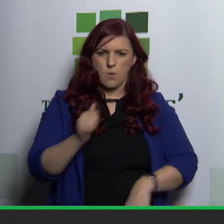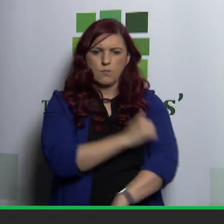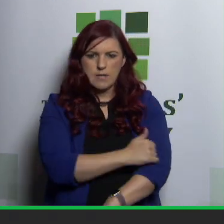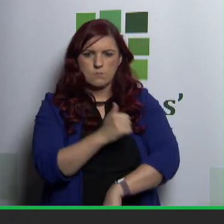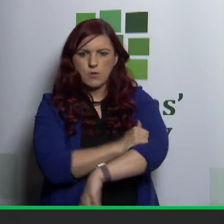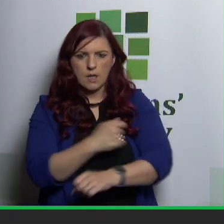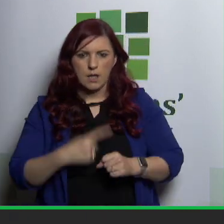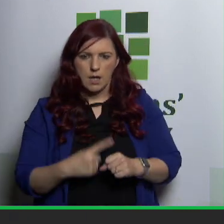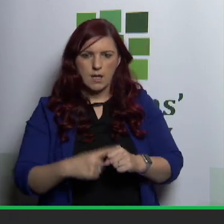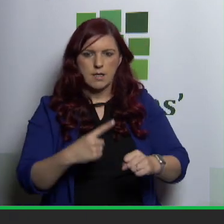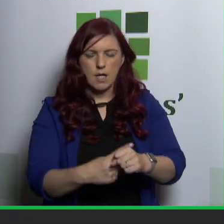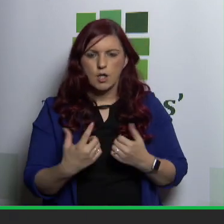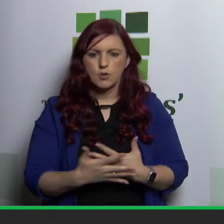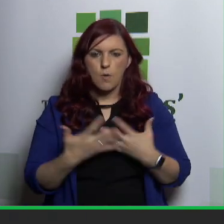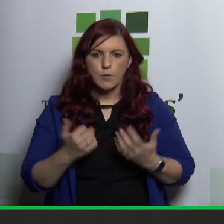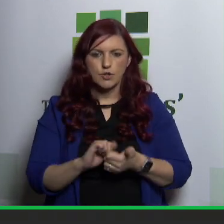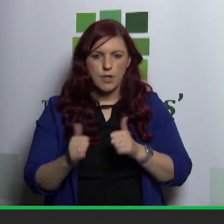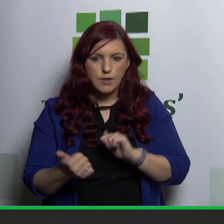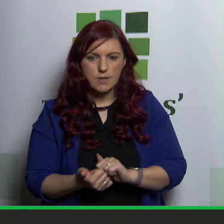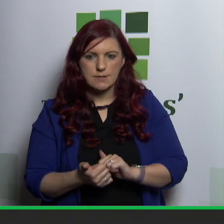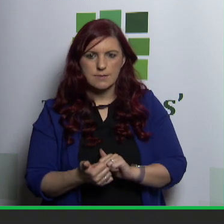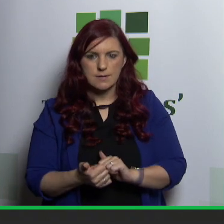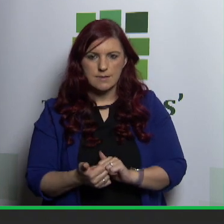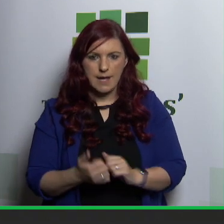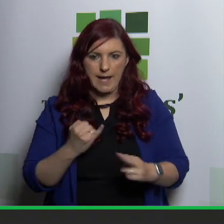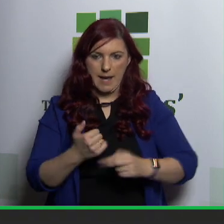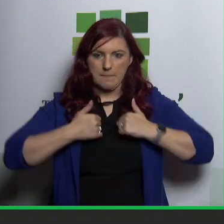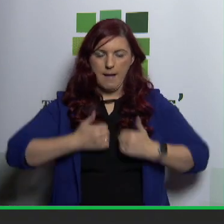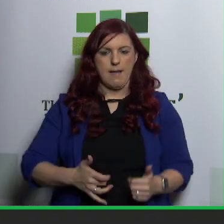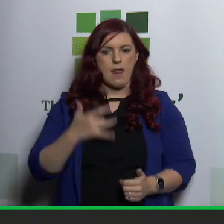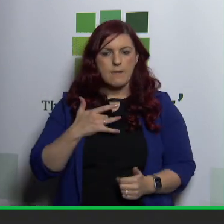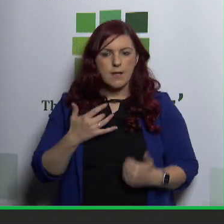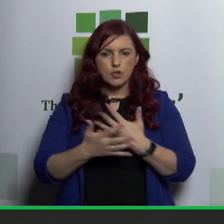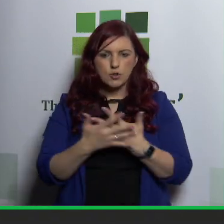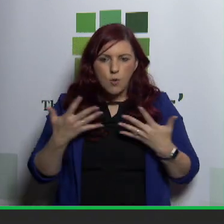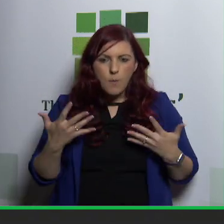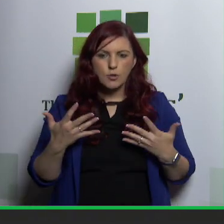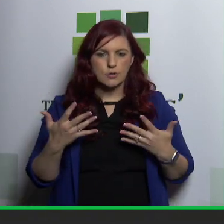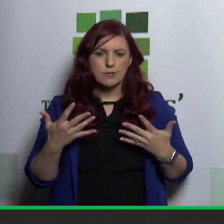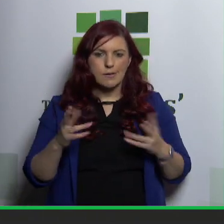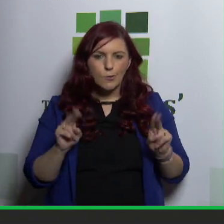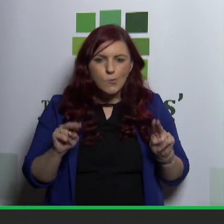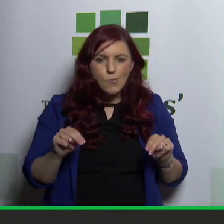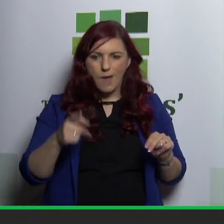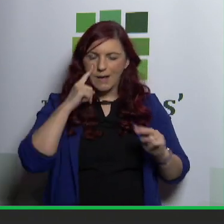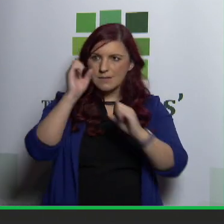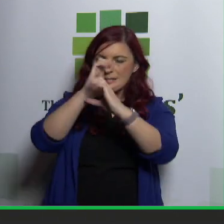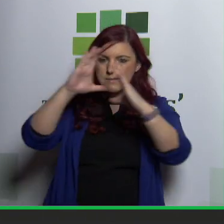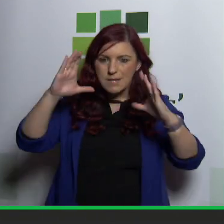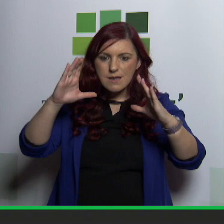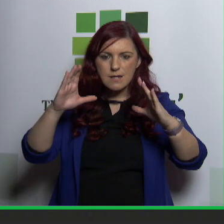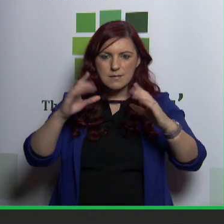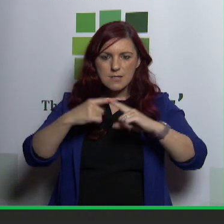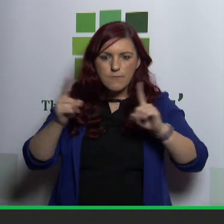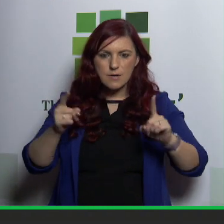prison again after so much changes that's had to come into my life and so much of a picture I can see